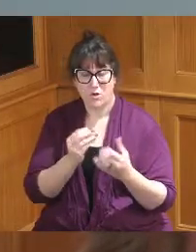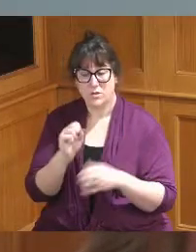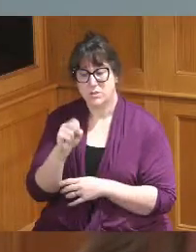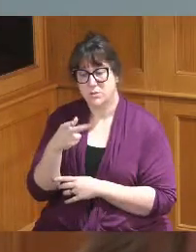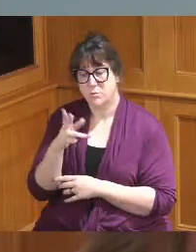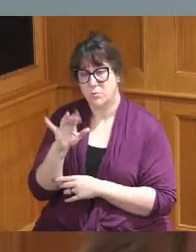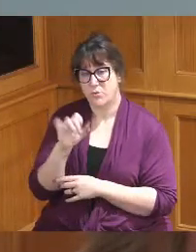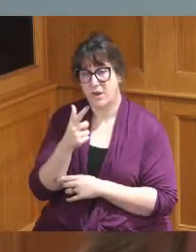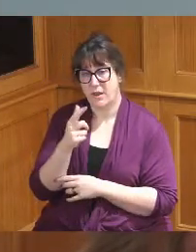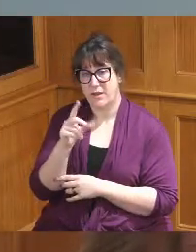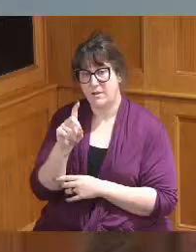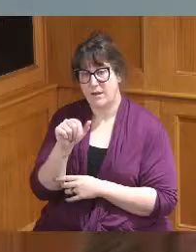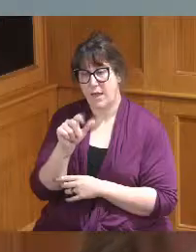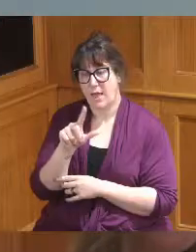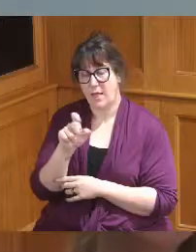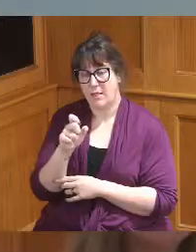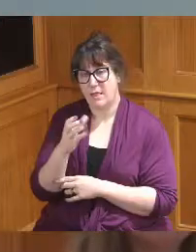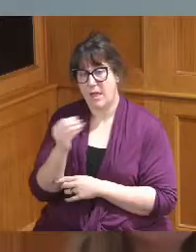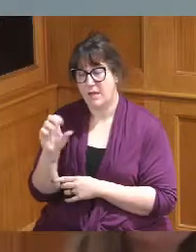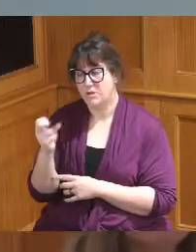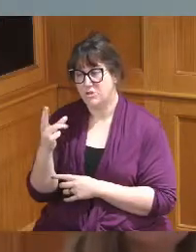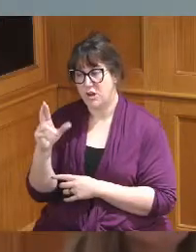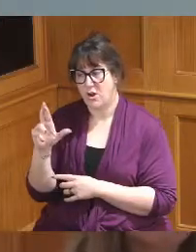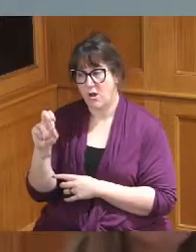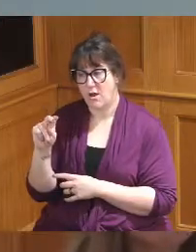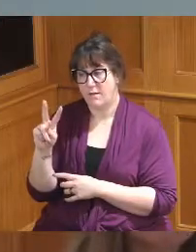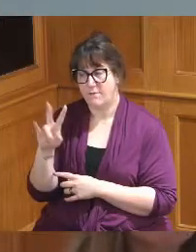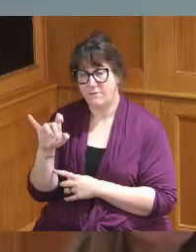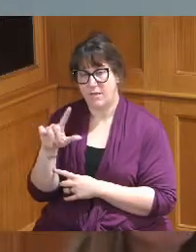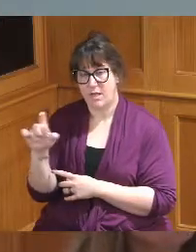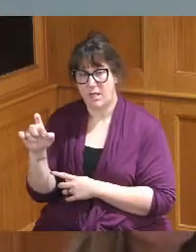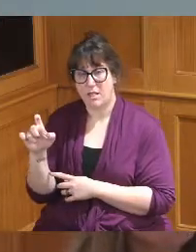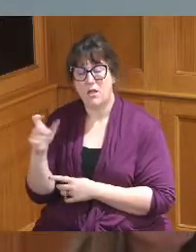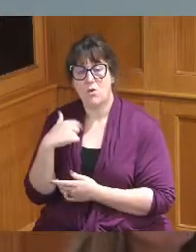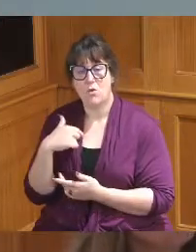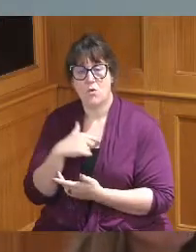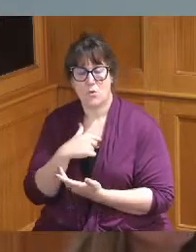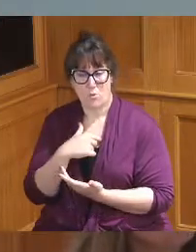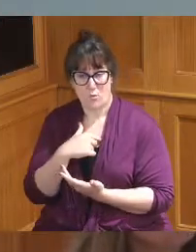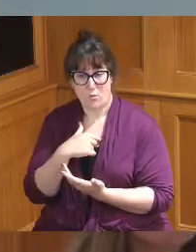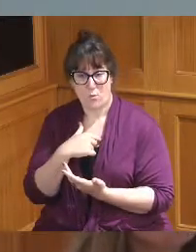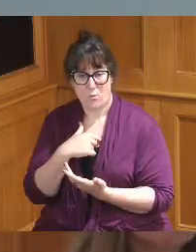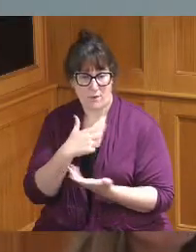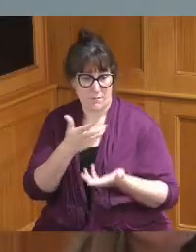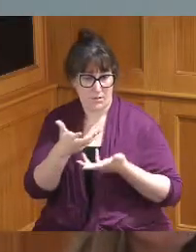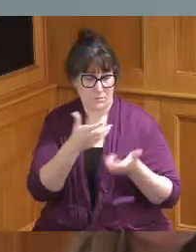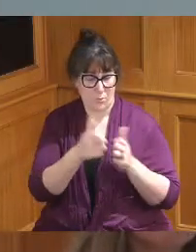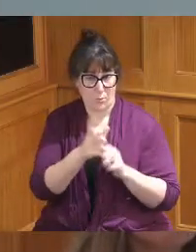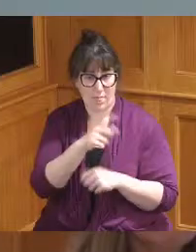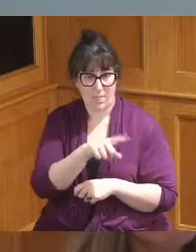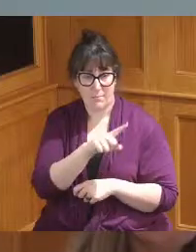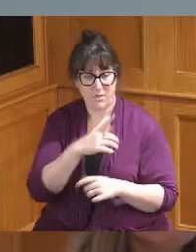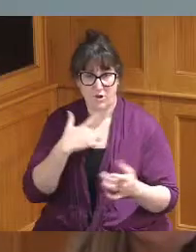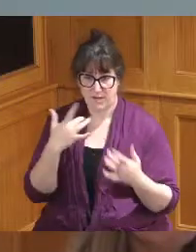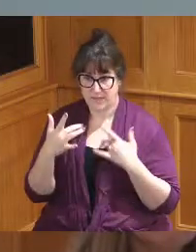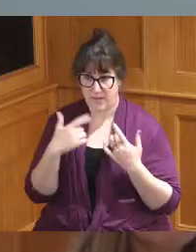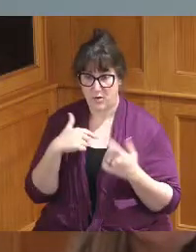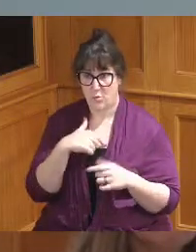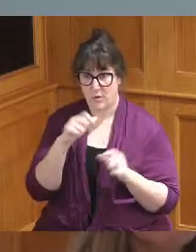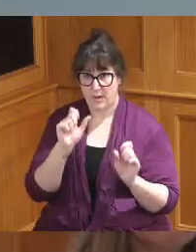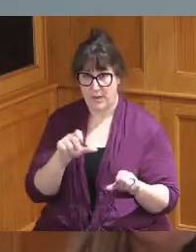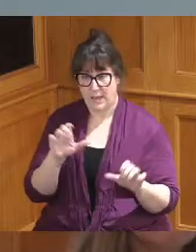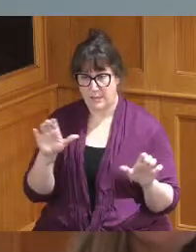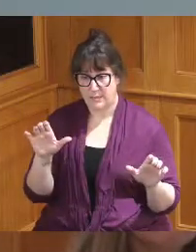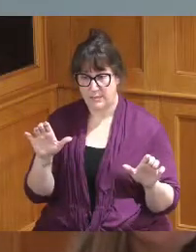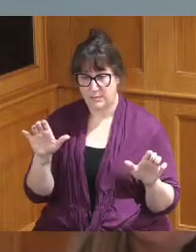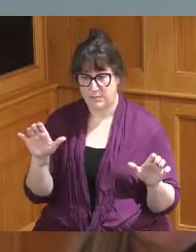and Sharonville, we've been talking with them. We have kind of a draft. They're excited about it. We can get that started maybe before the